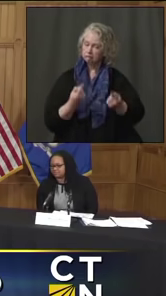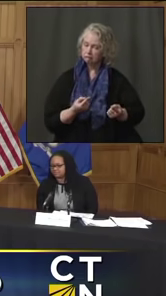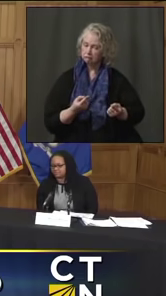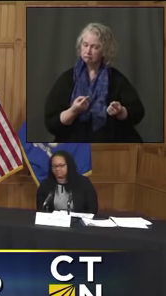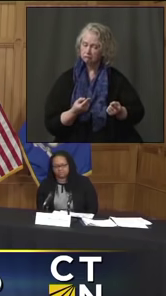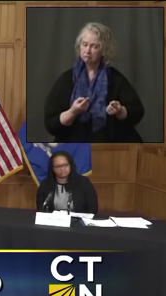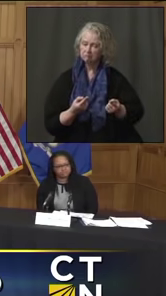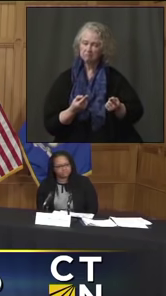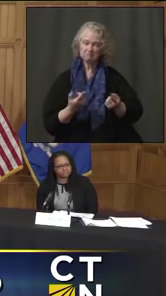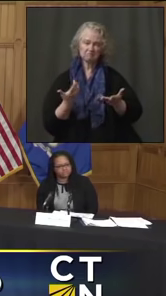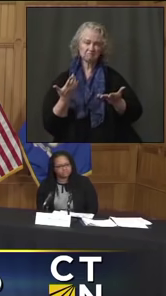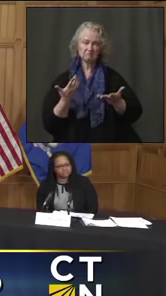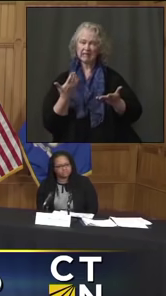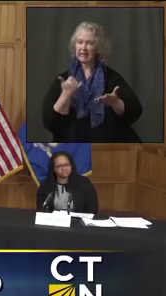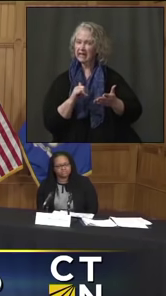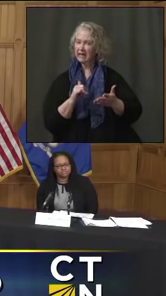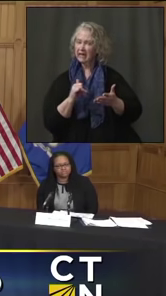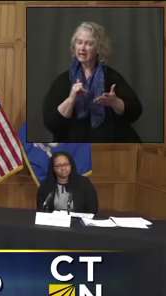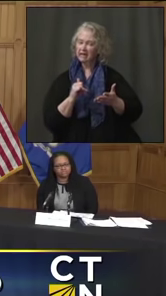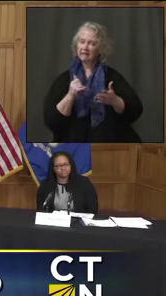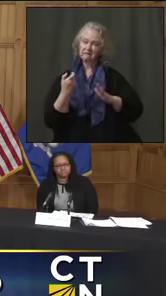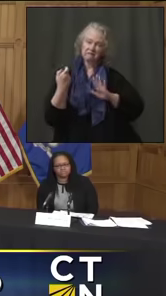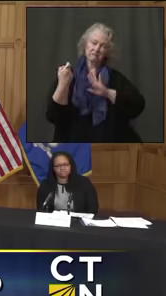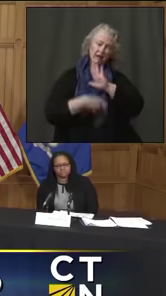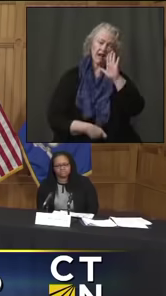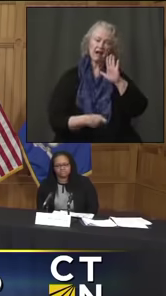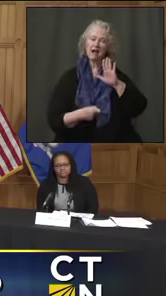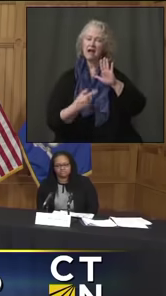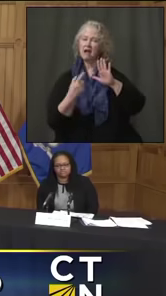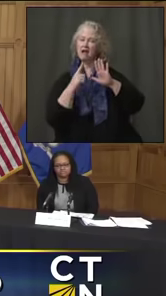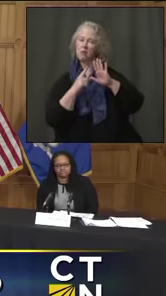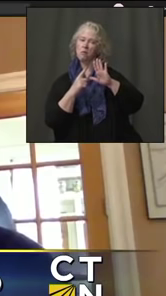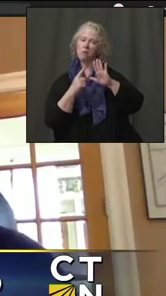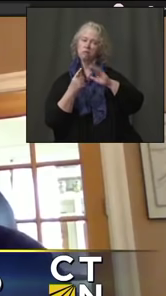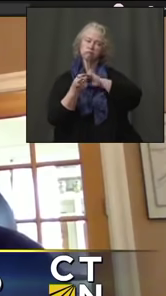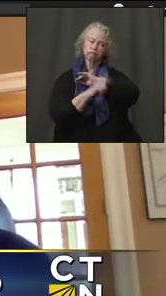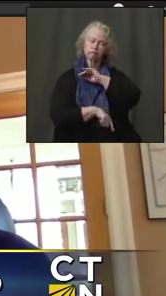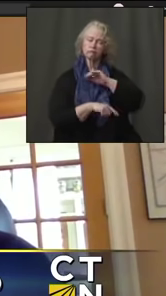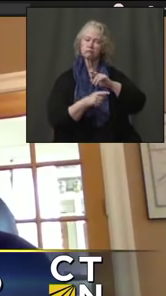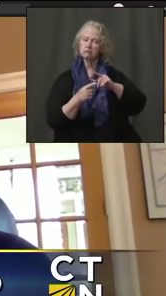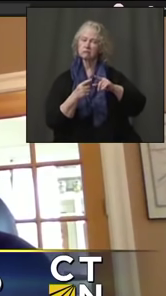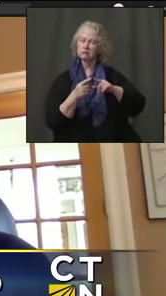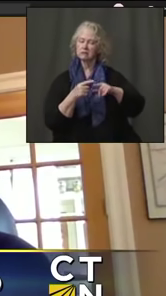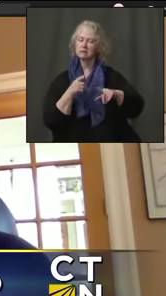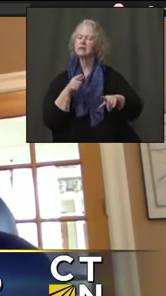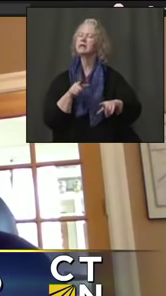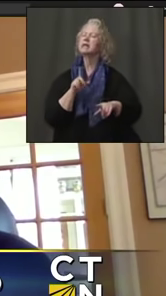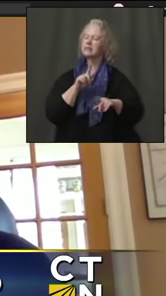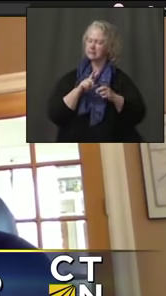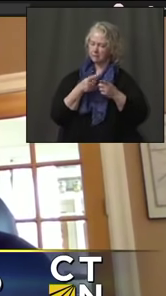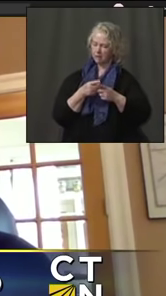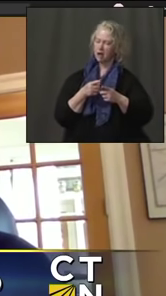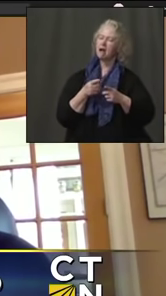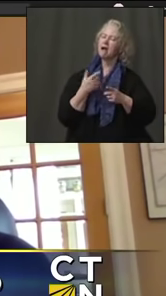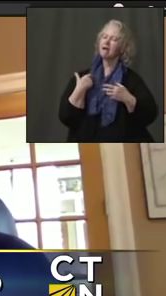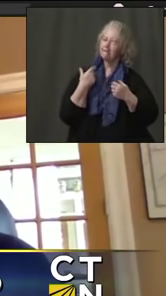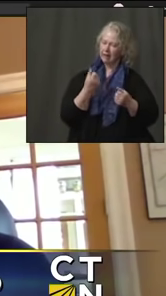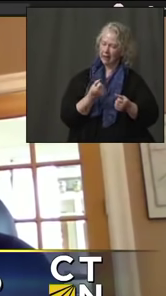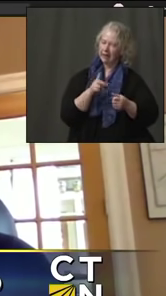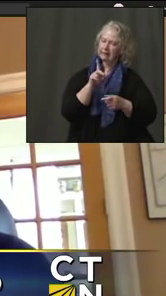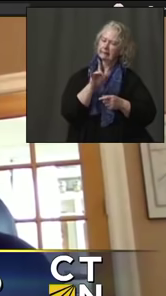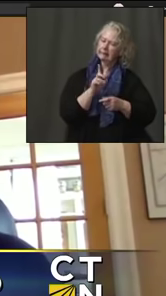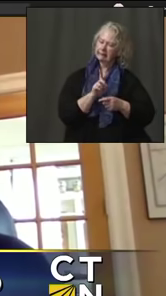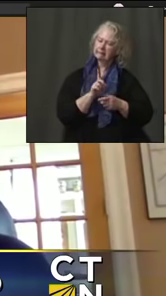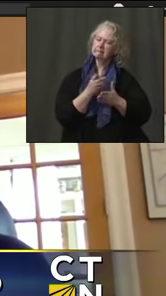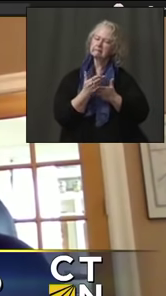enforcement actions or any fines from the Department of Health? The Department of Health has issued a number